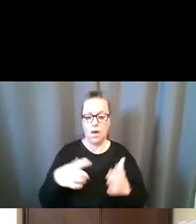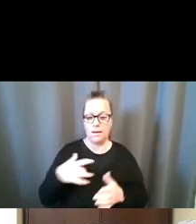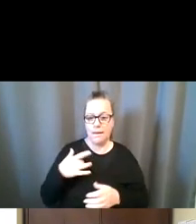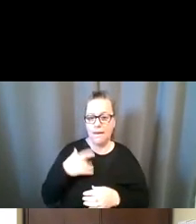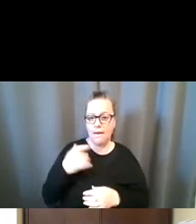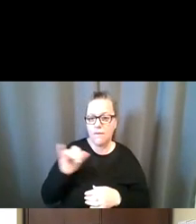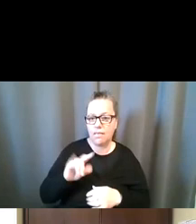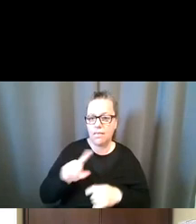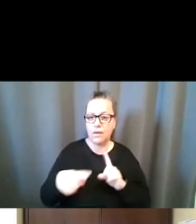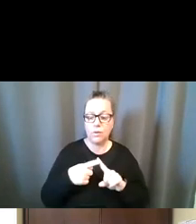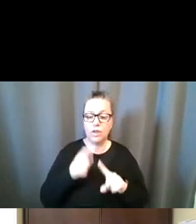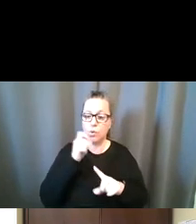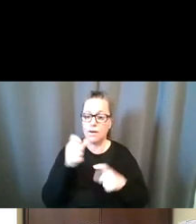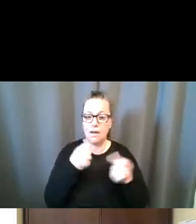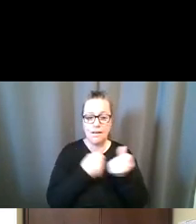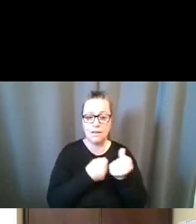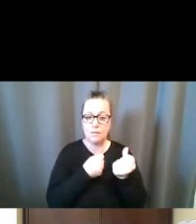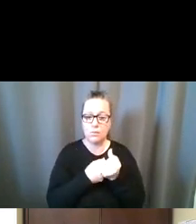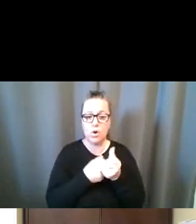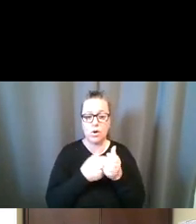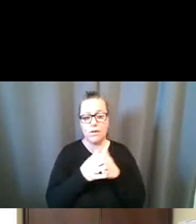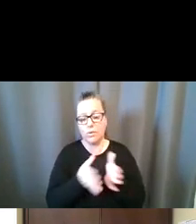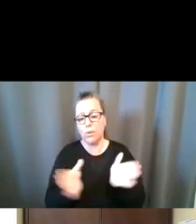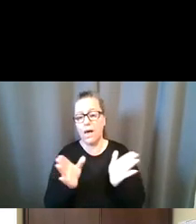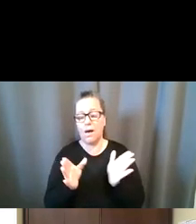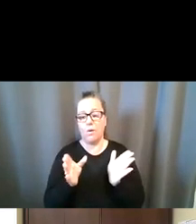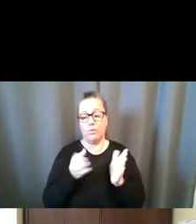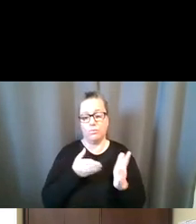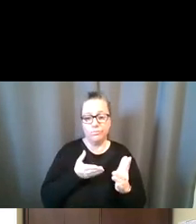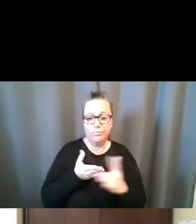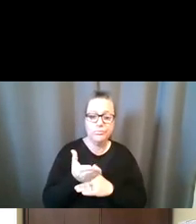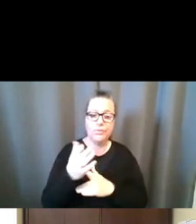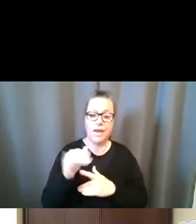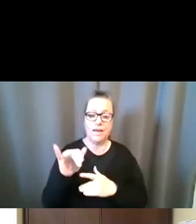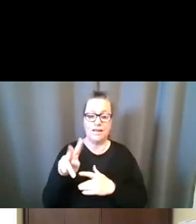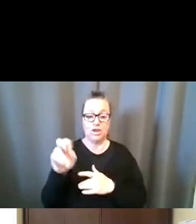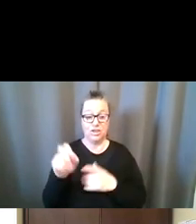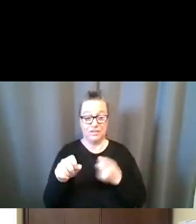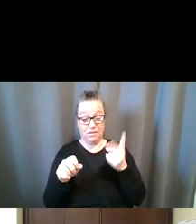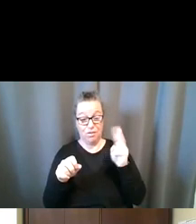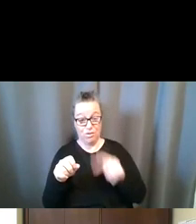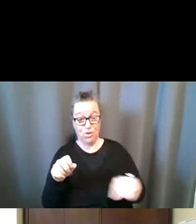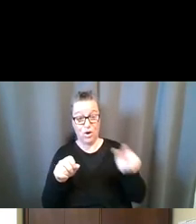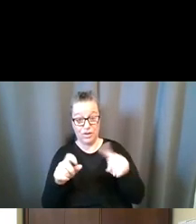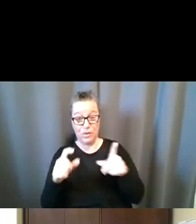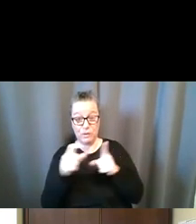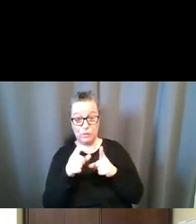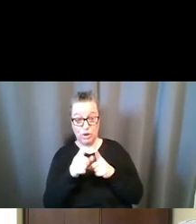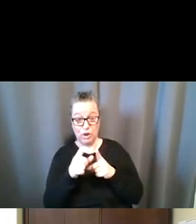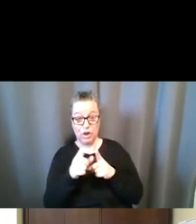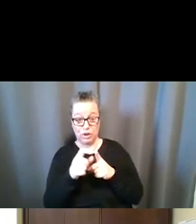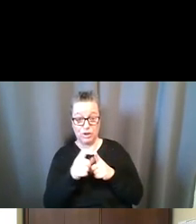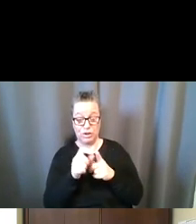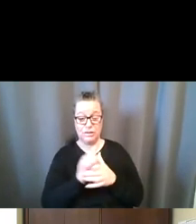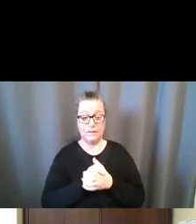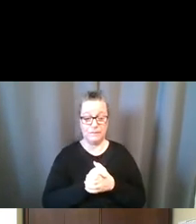when you were not supported throughout that initiative. Look at the words that are showing up on the screen, the word cloud you're building